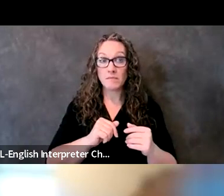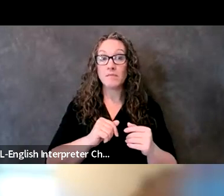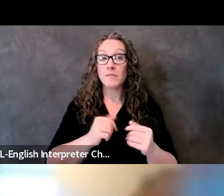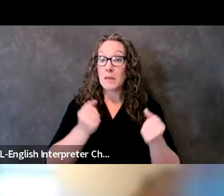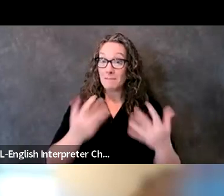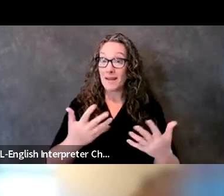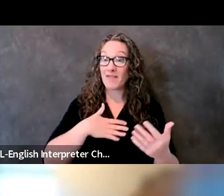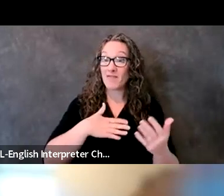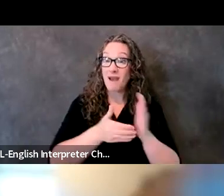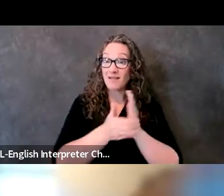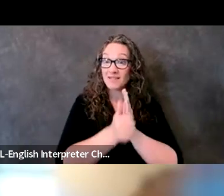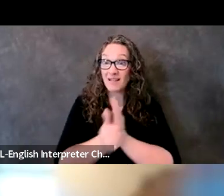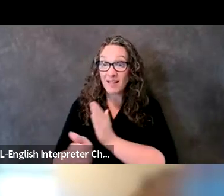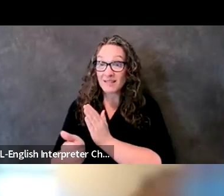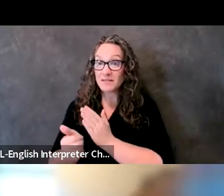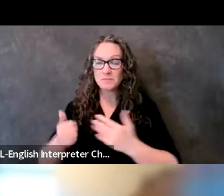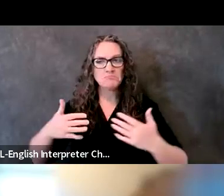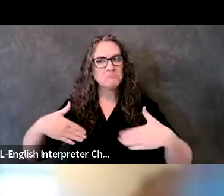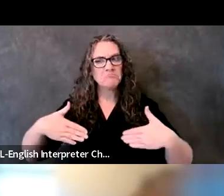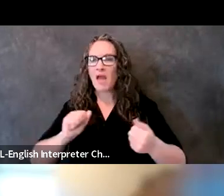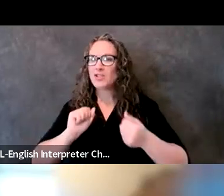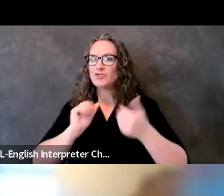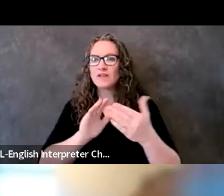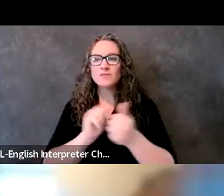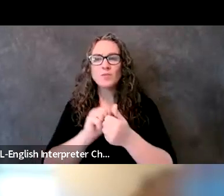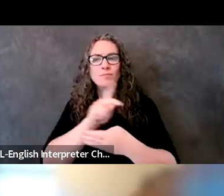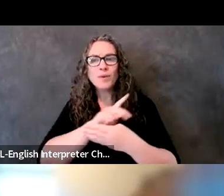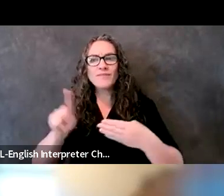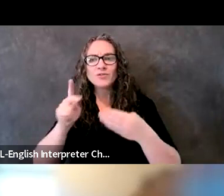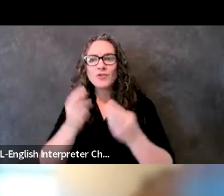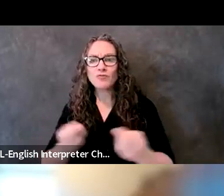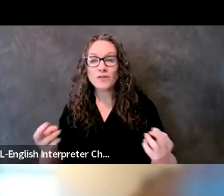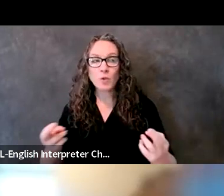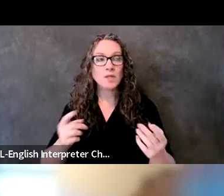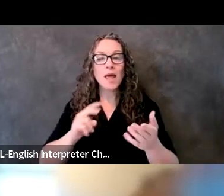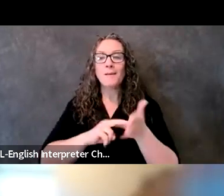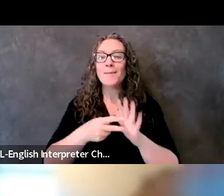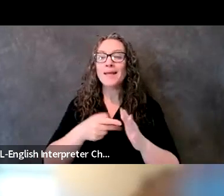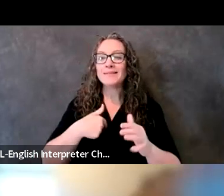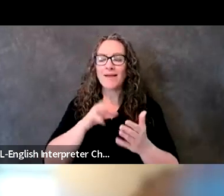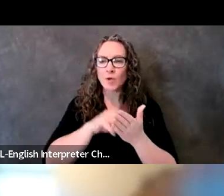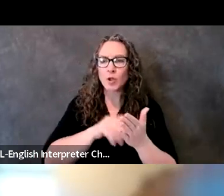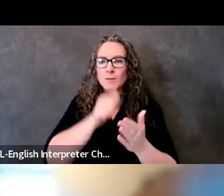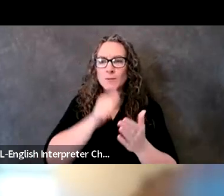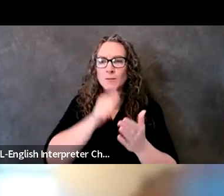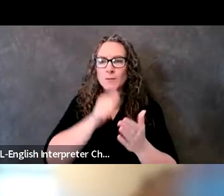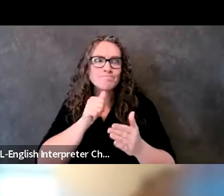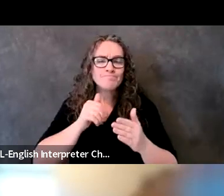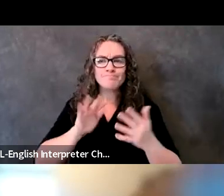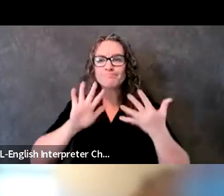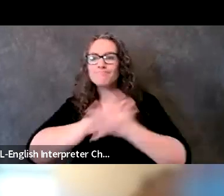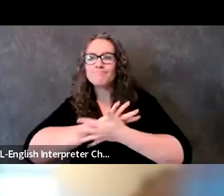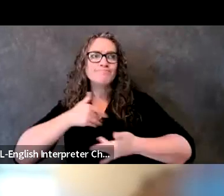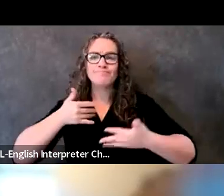skills addressed with different professional resources. So I had to learn coping resources in order to keep